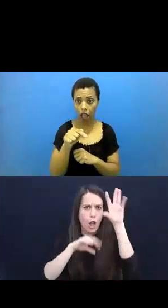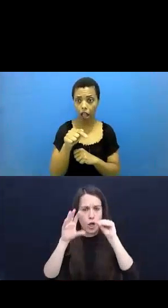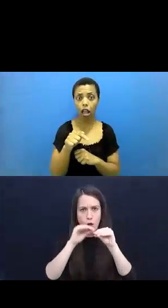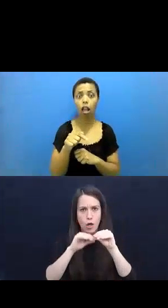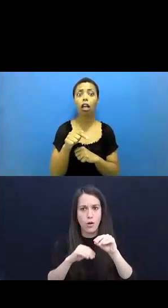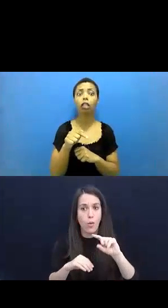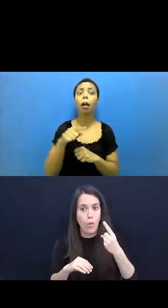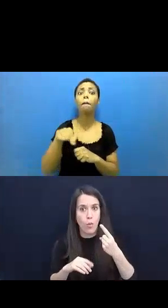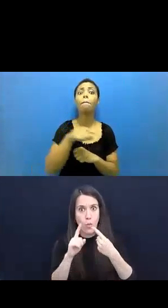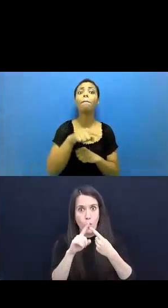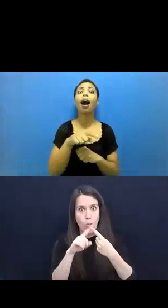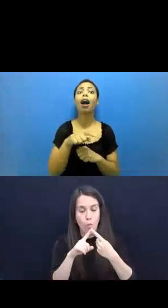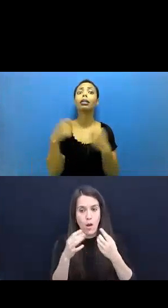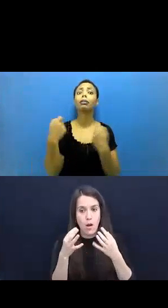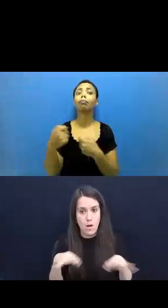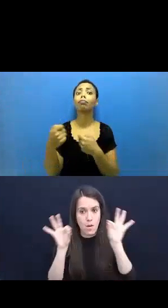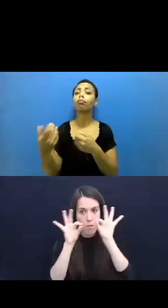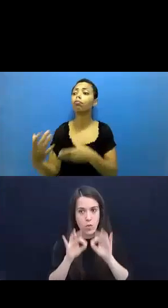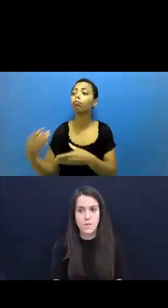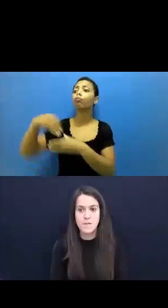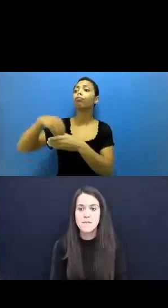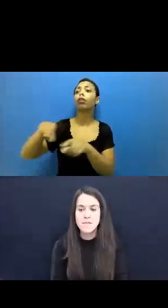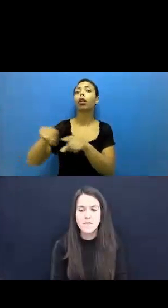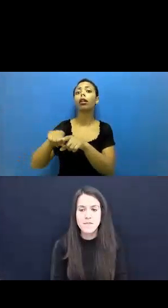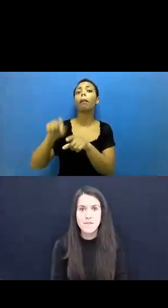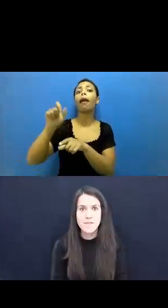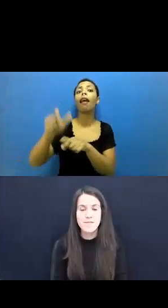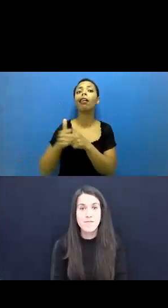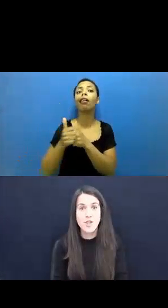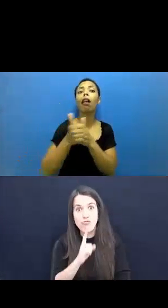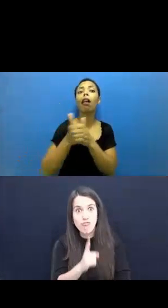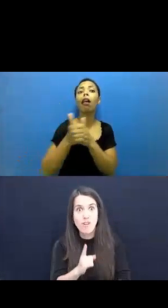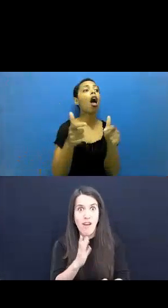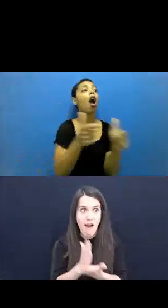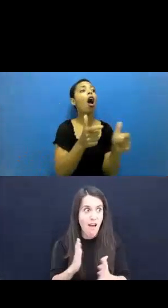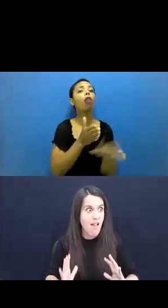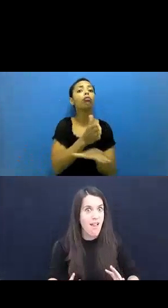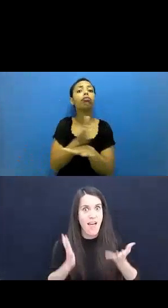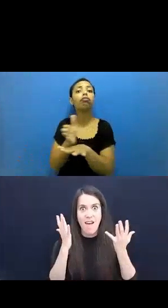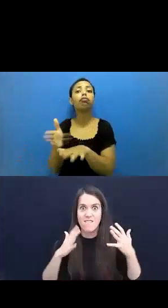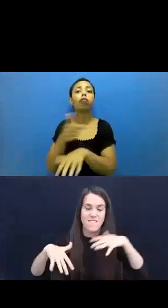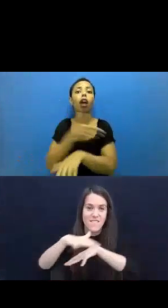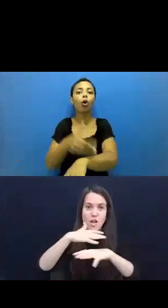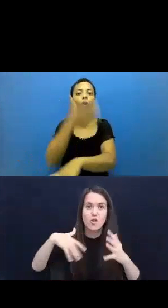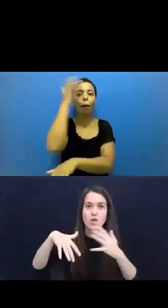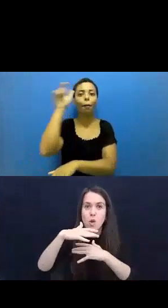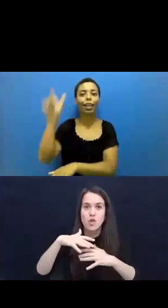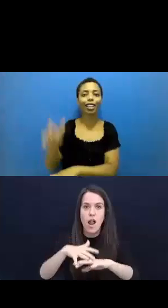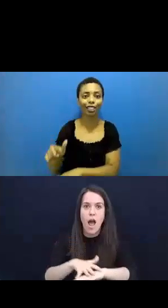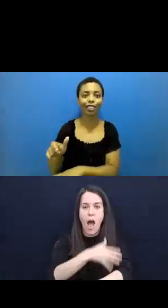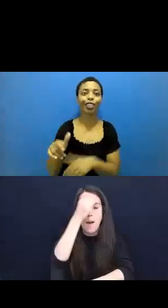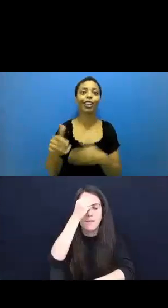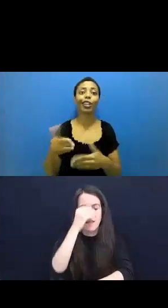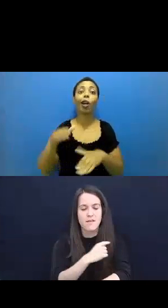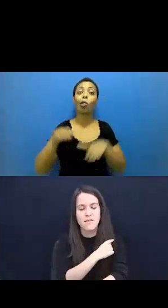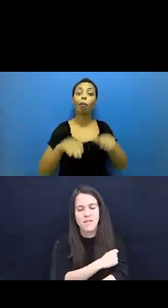the following. In real life, social haptic communication uses lots of sophisticated